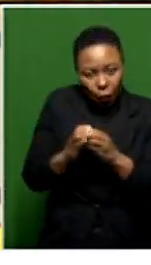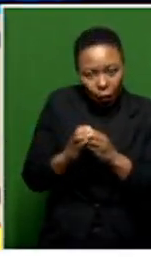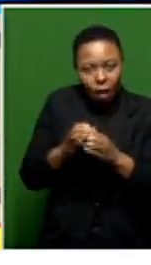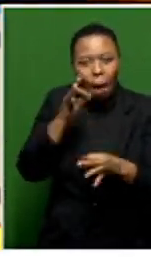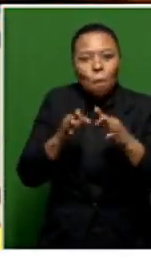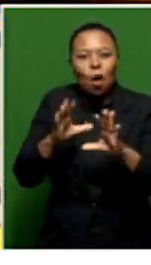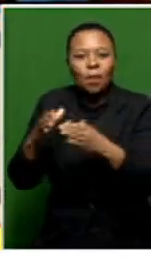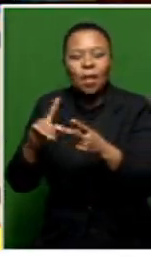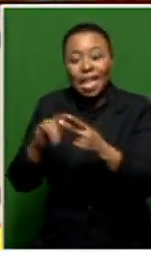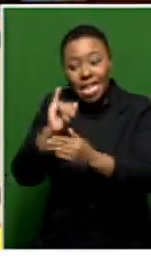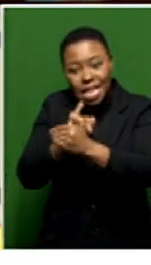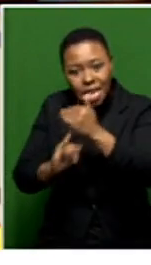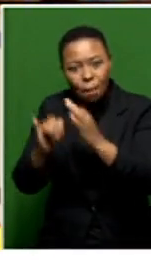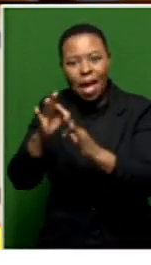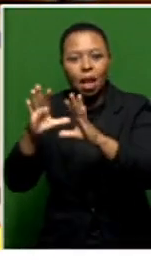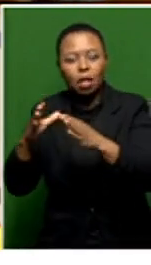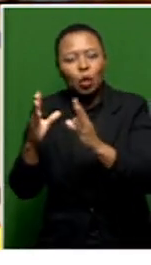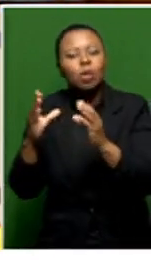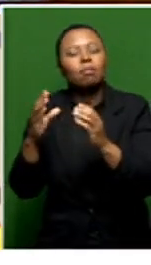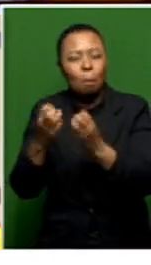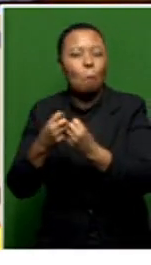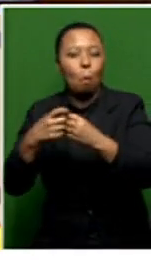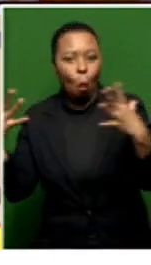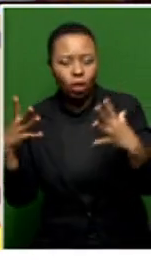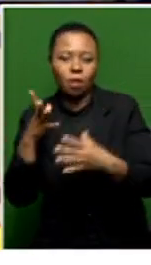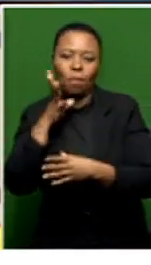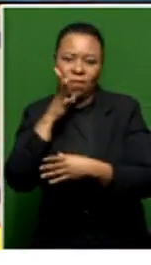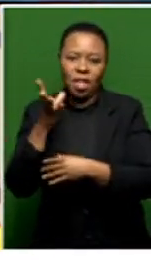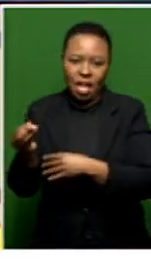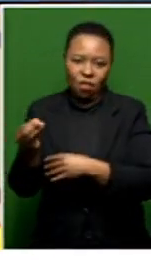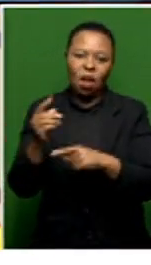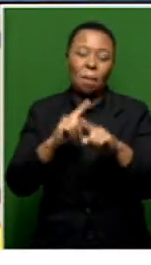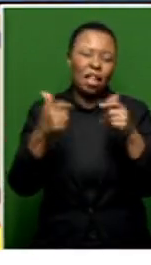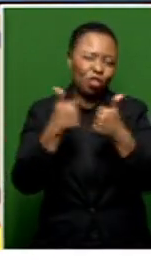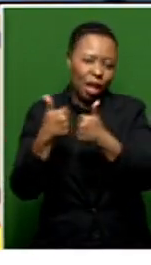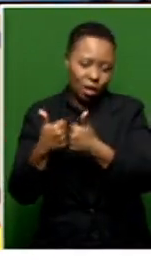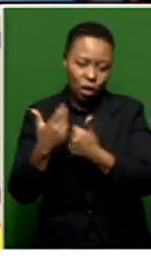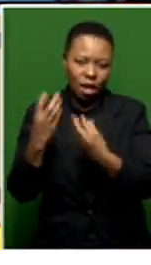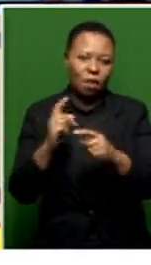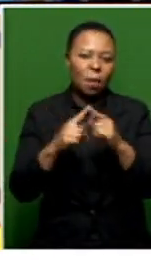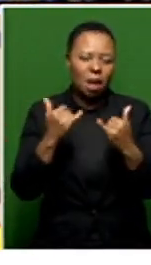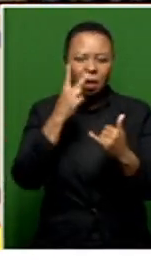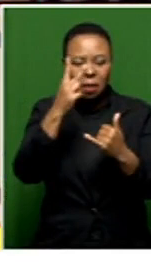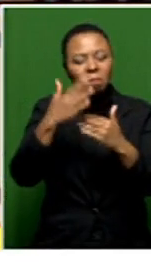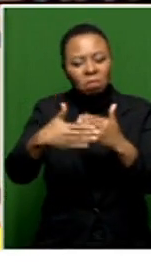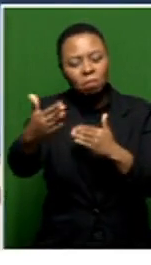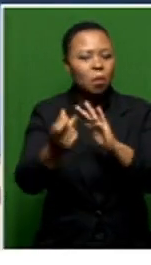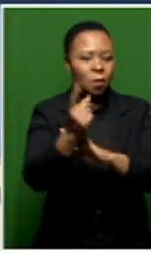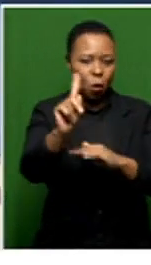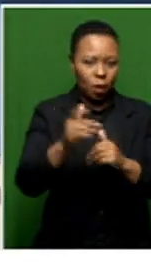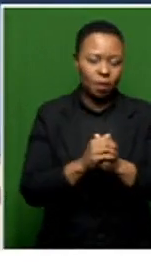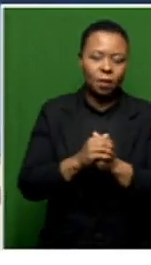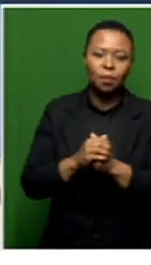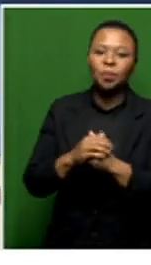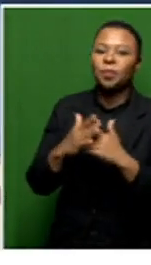and independents, there may be a challenge, but it remains to be seen. We're also looking forward to that as well. Now, Dr. Cingo,